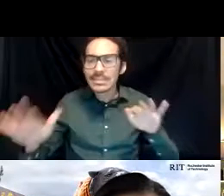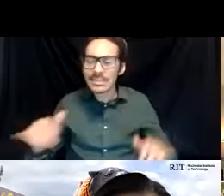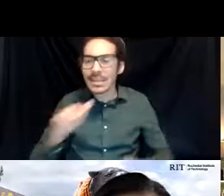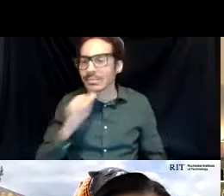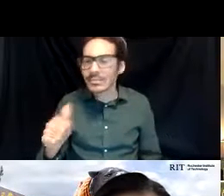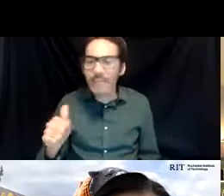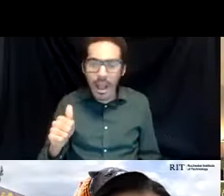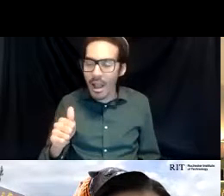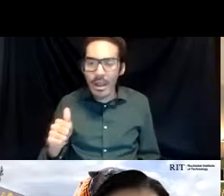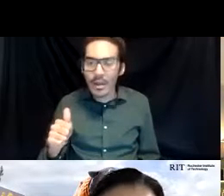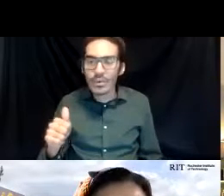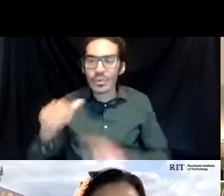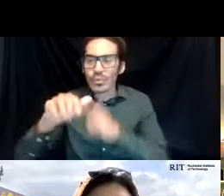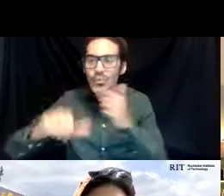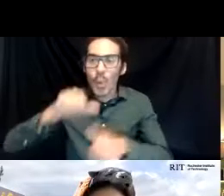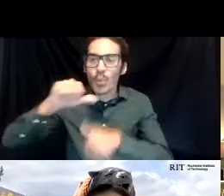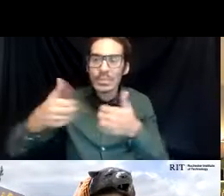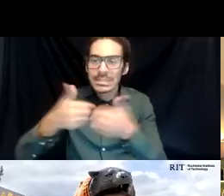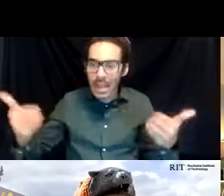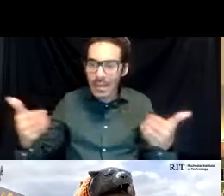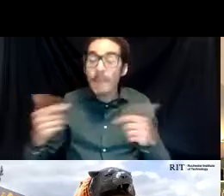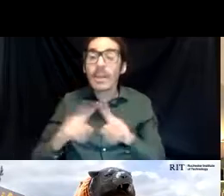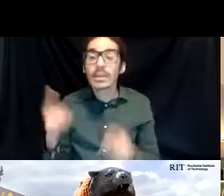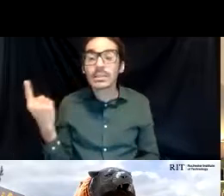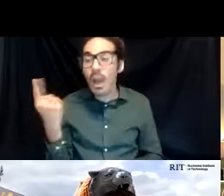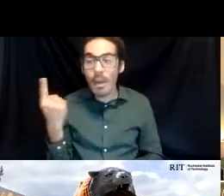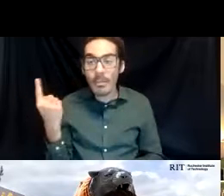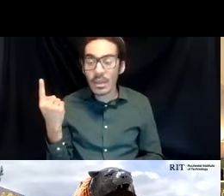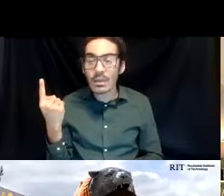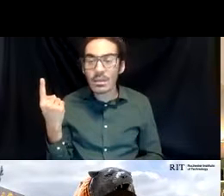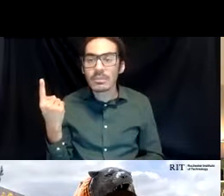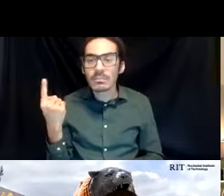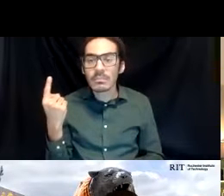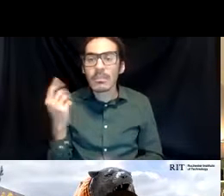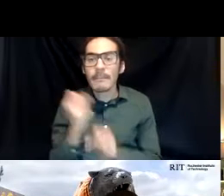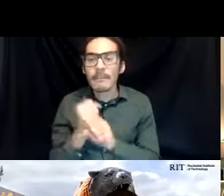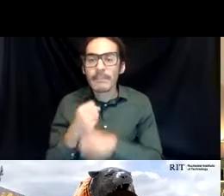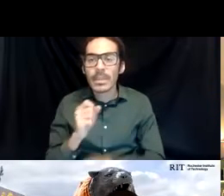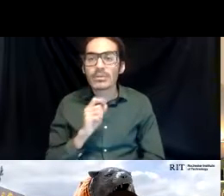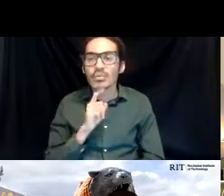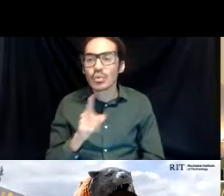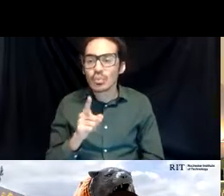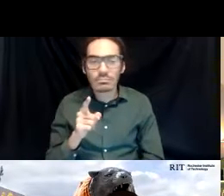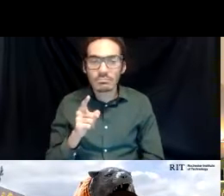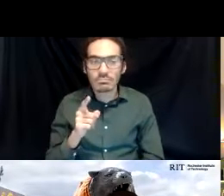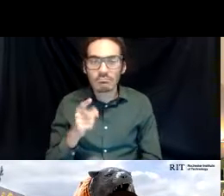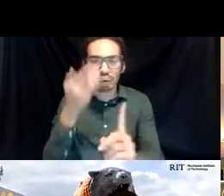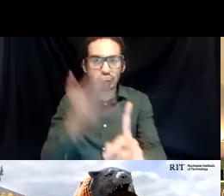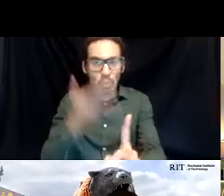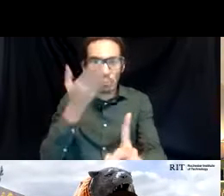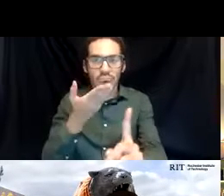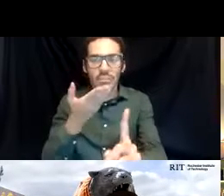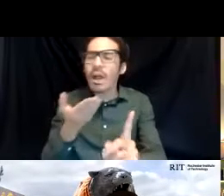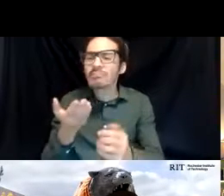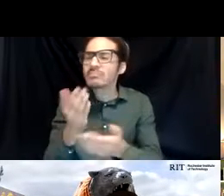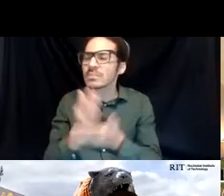social separator, but rather maybe something as something that just makes you you. And yeah, just some advice as maybe